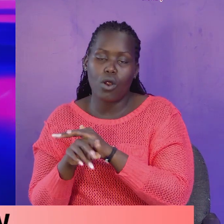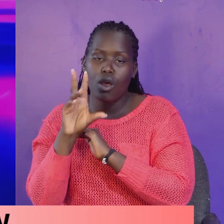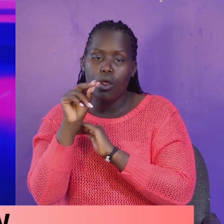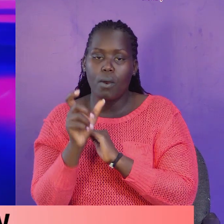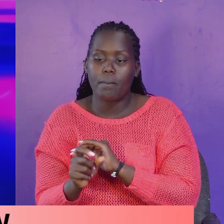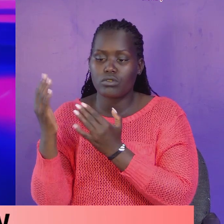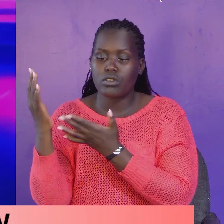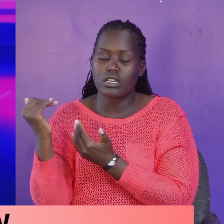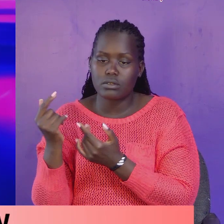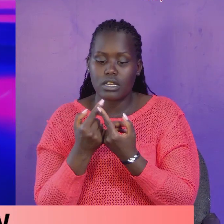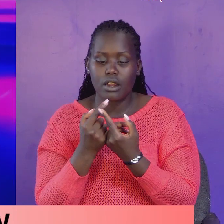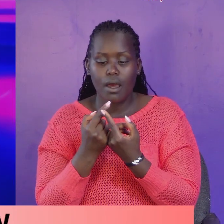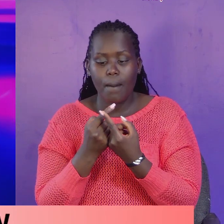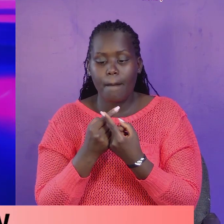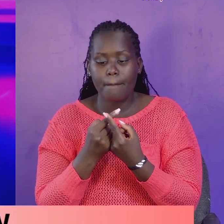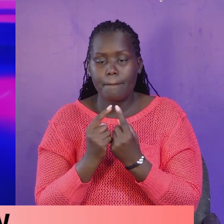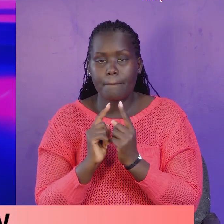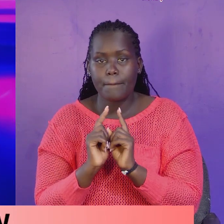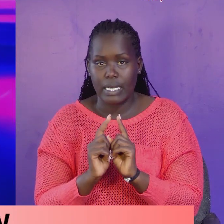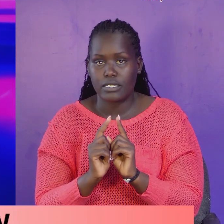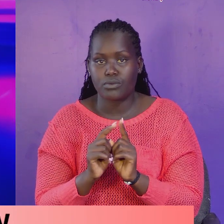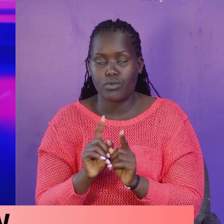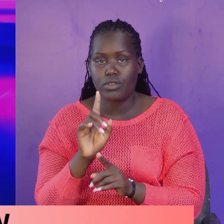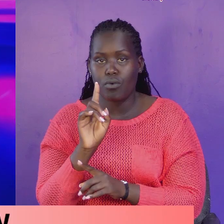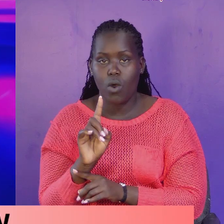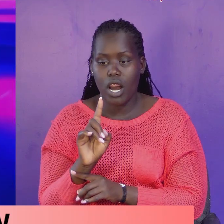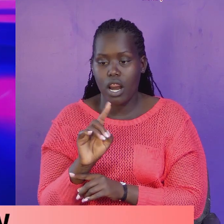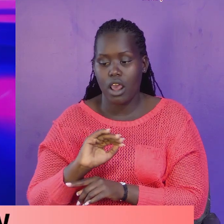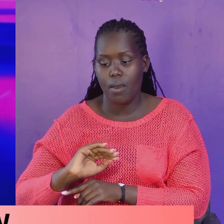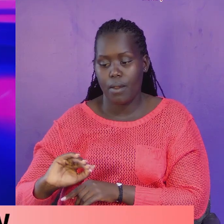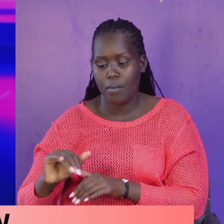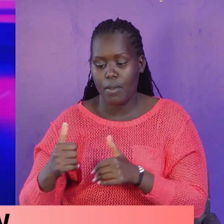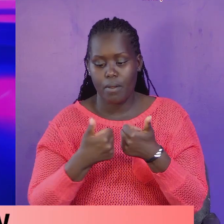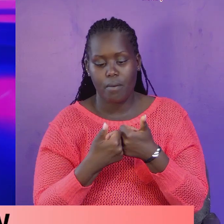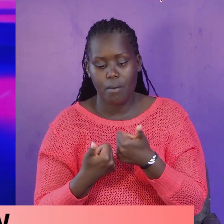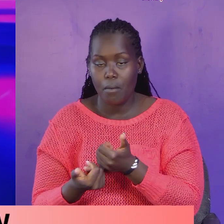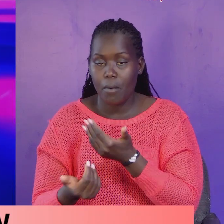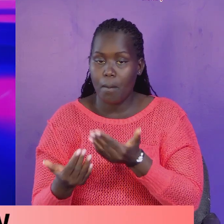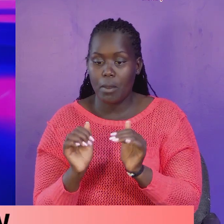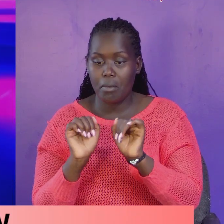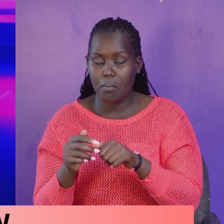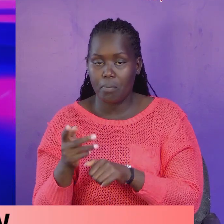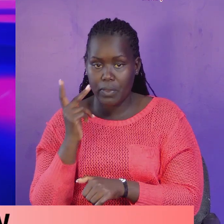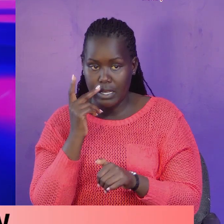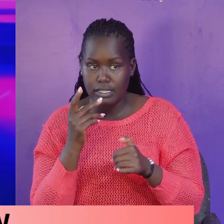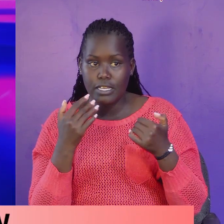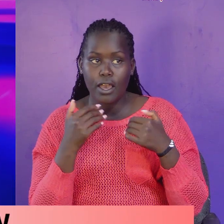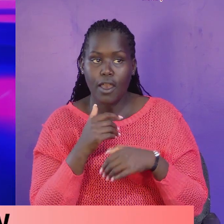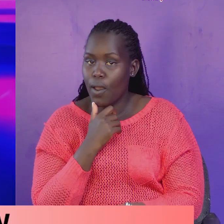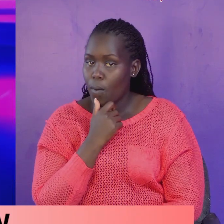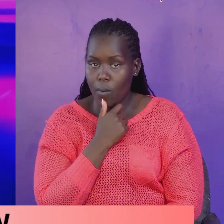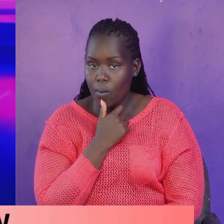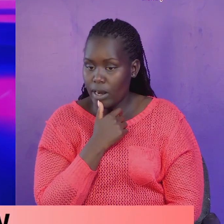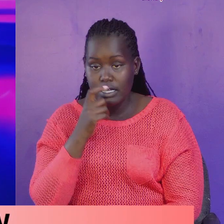with the one remaining game, we might see wonders here. But I think